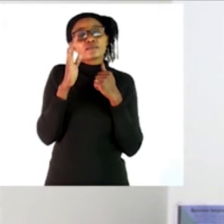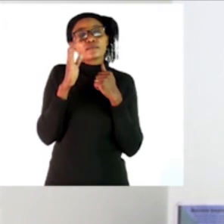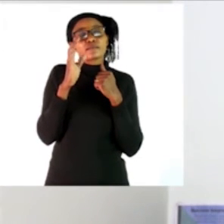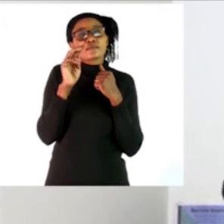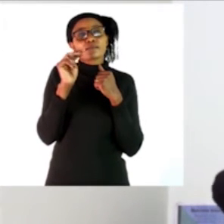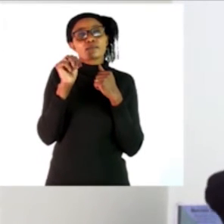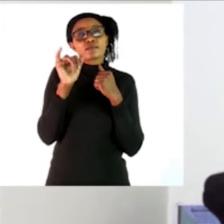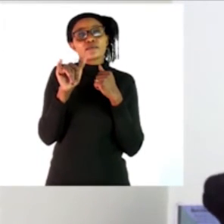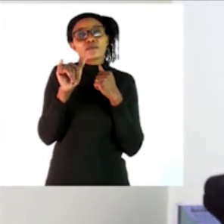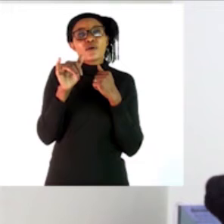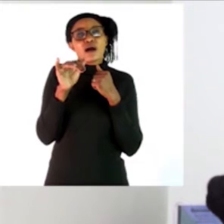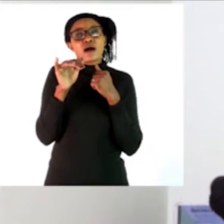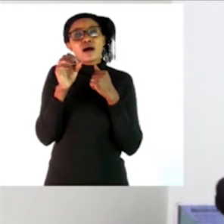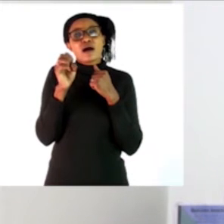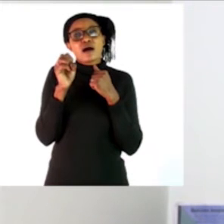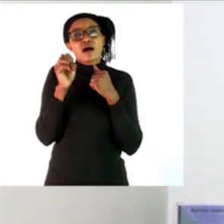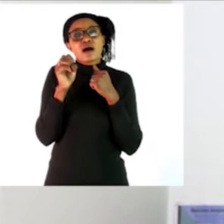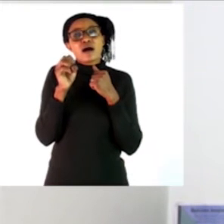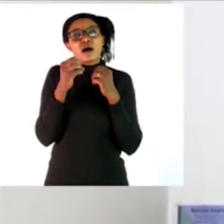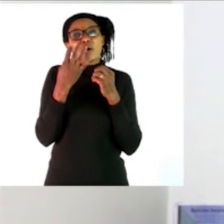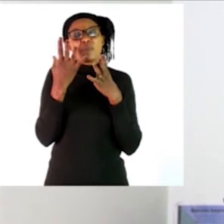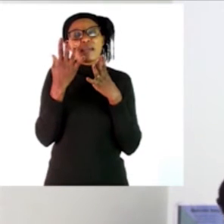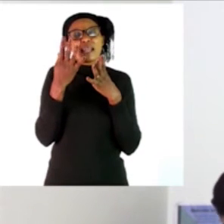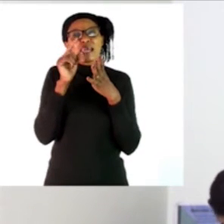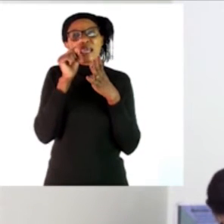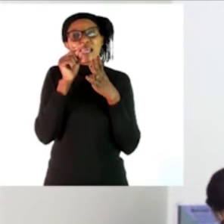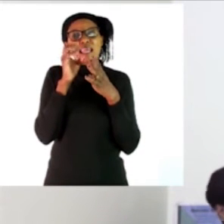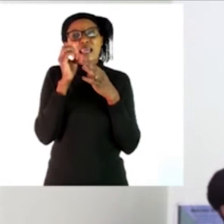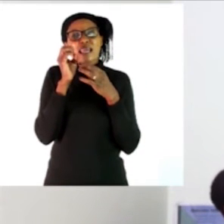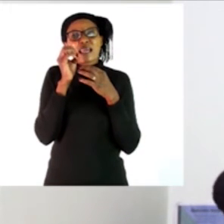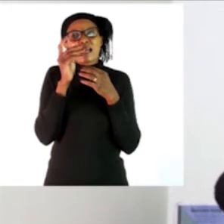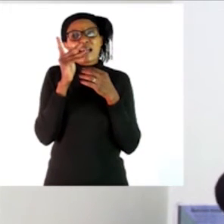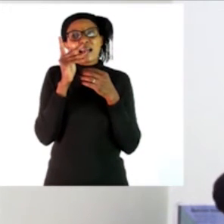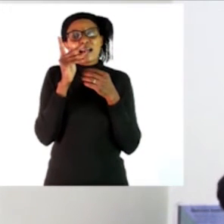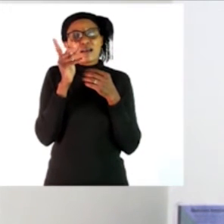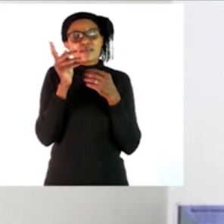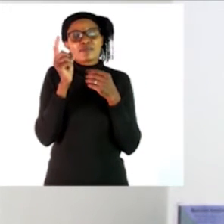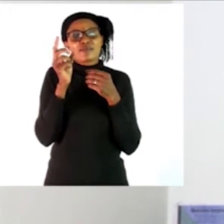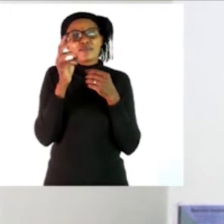my. We have to count the my here. How much is my? It is